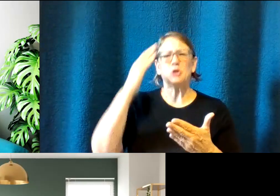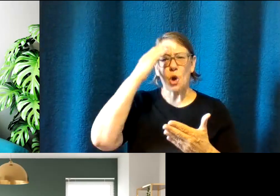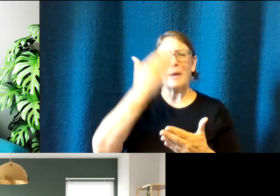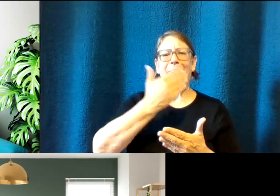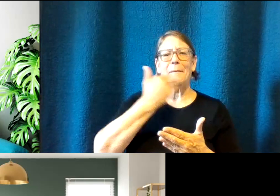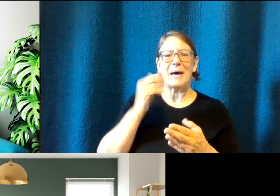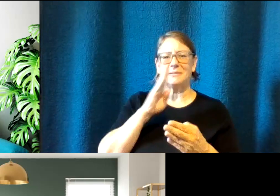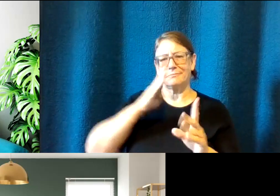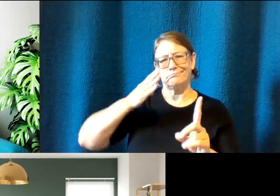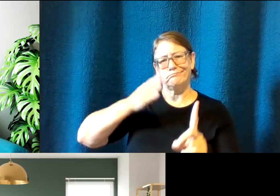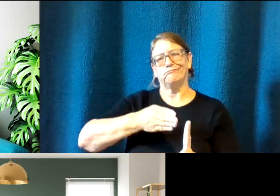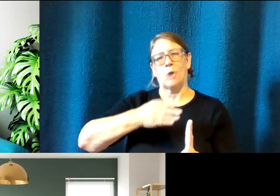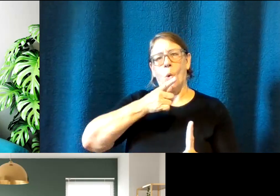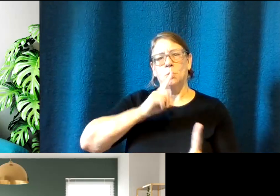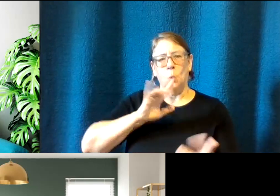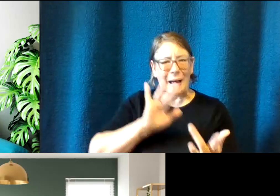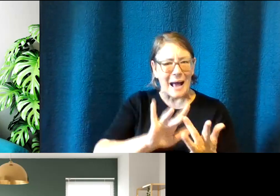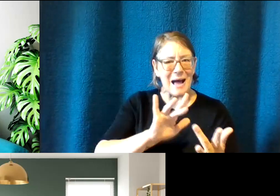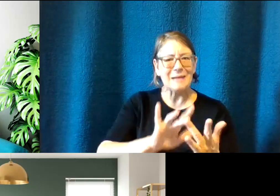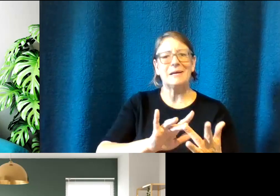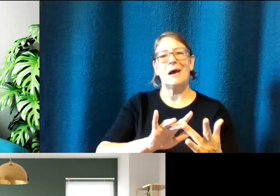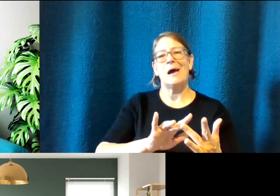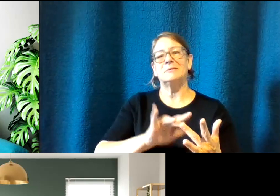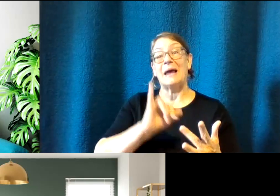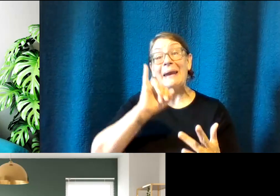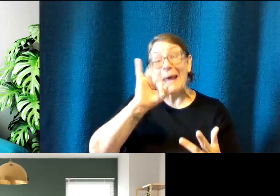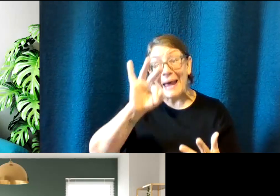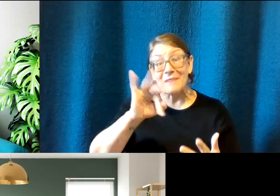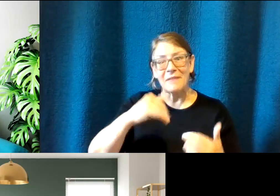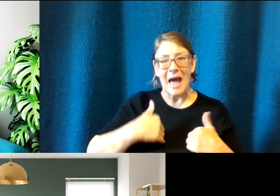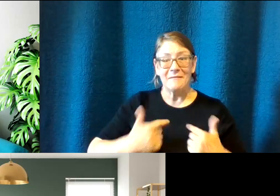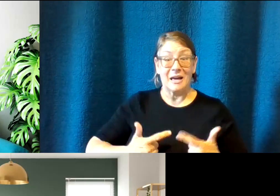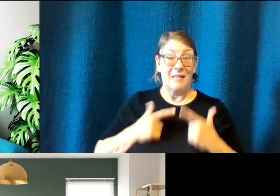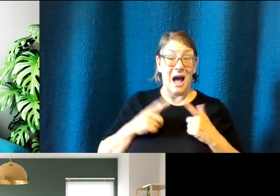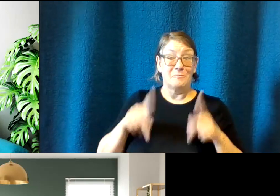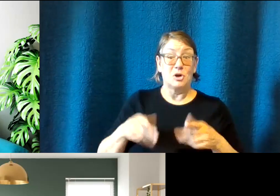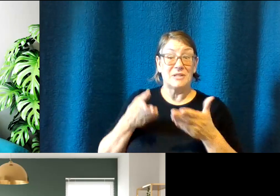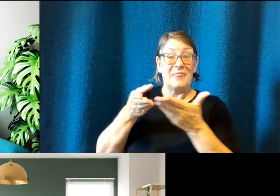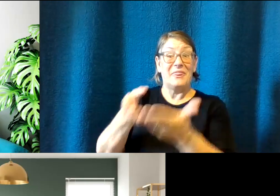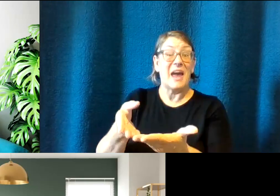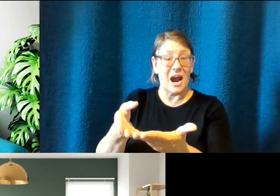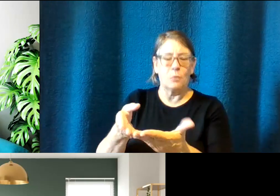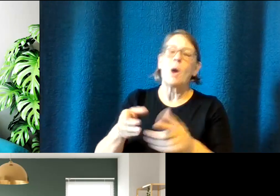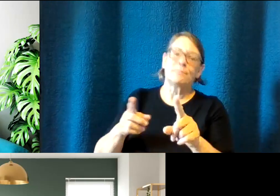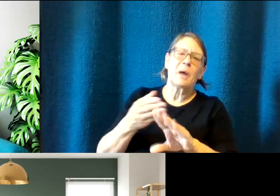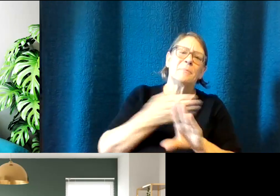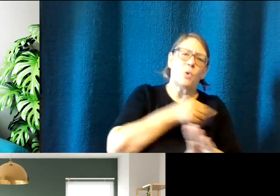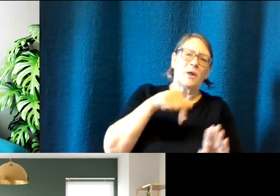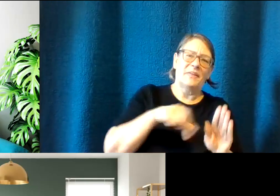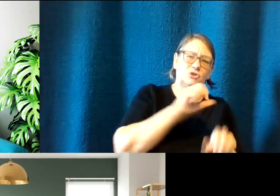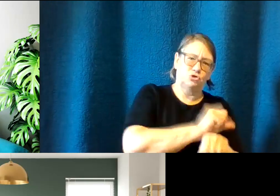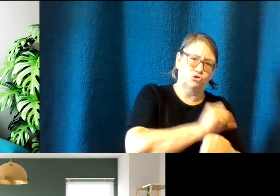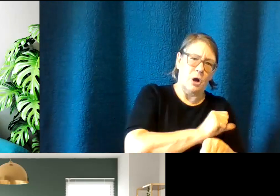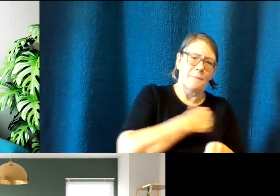and is having someone there. I prior to this role, I worked in